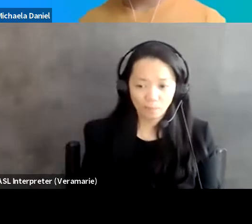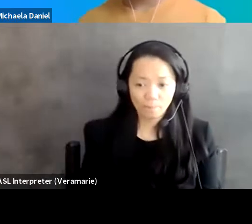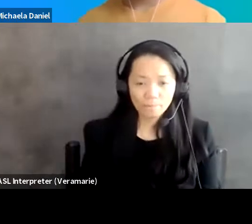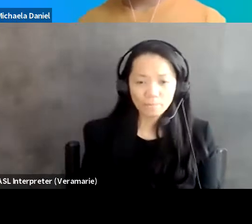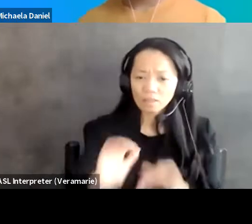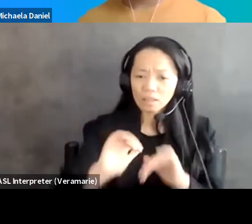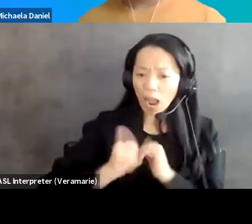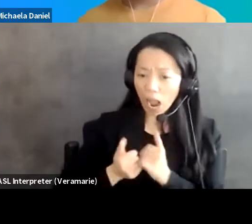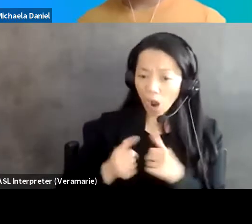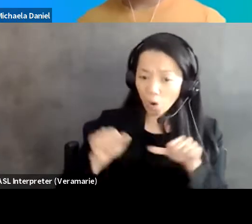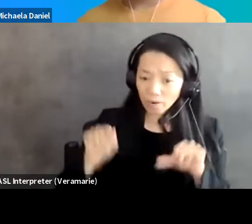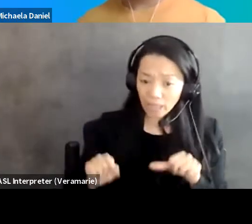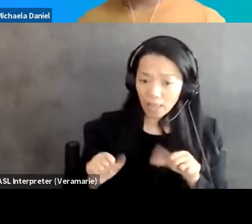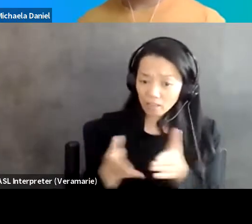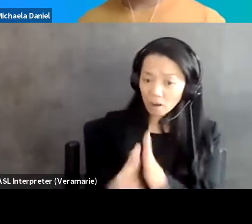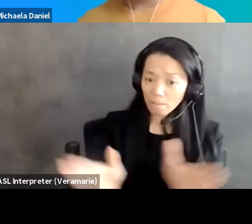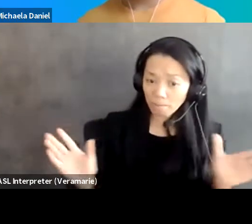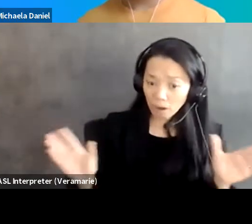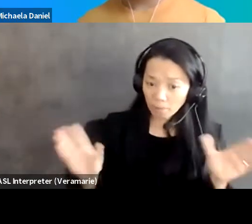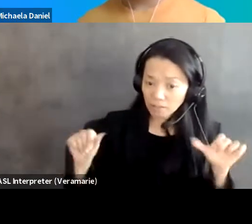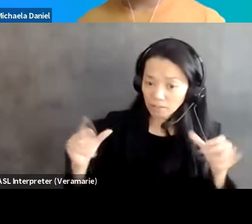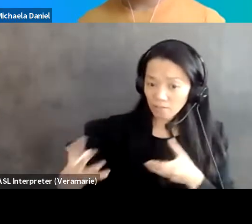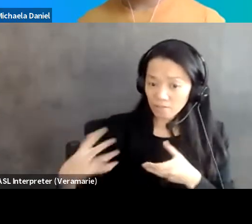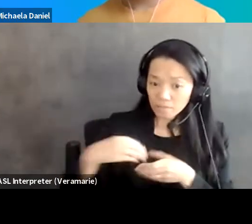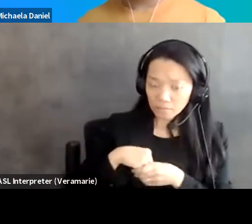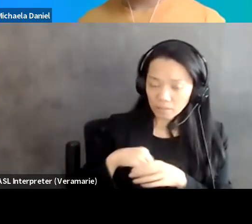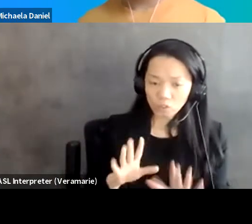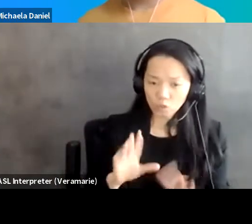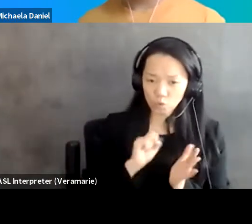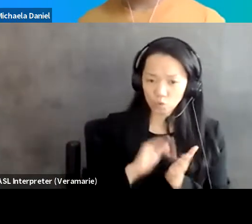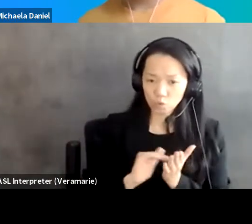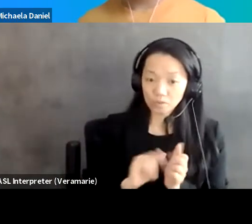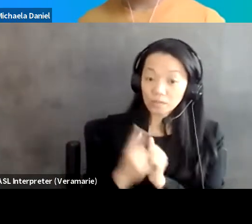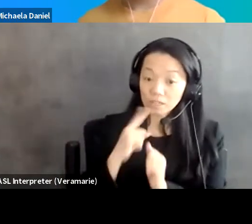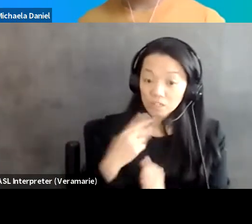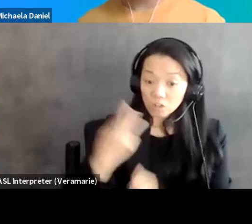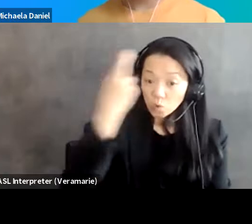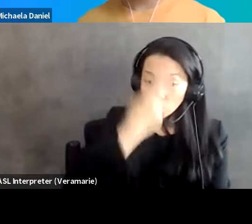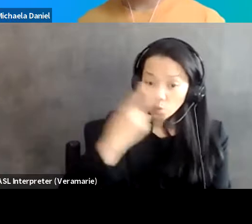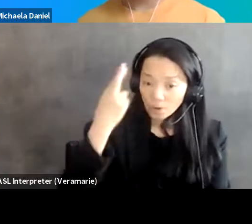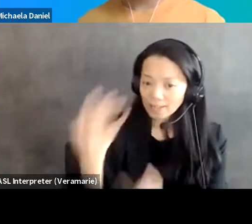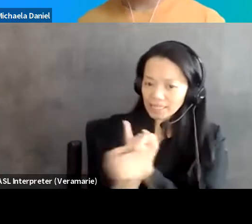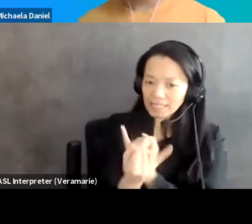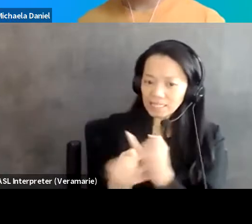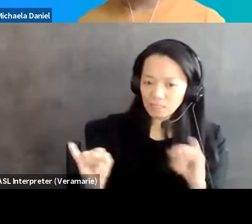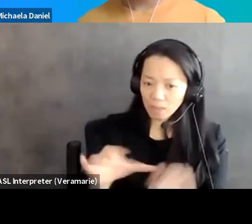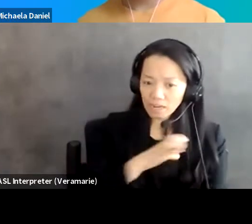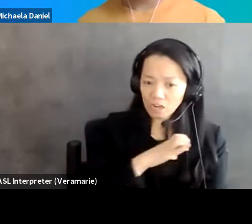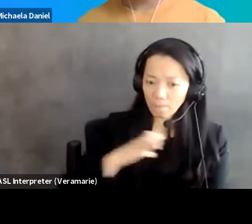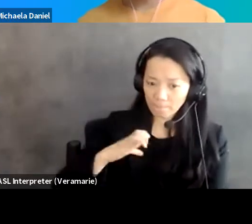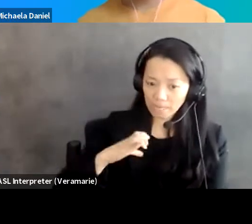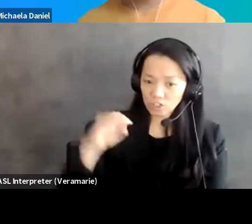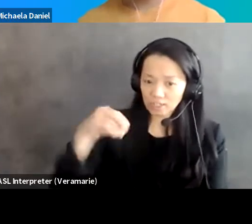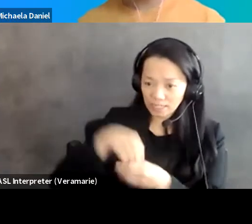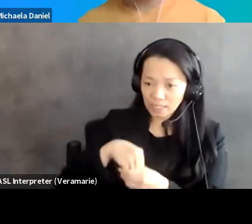How can the public take part in in realizing independent commission in